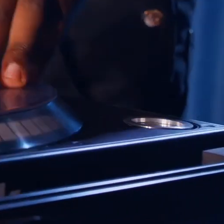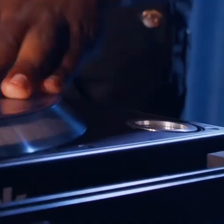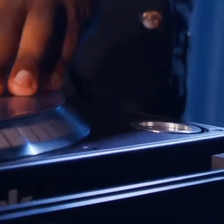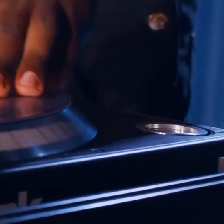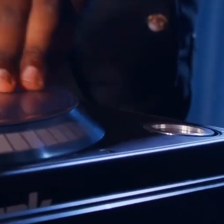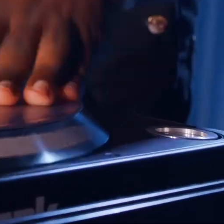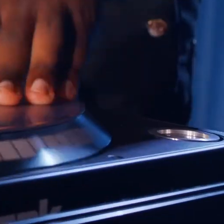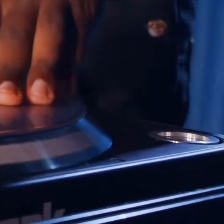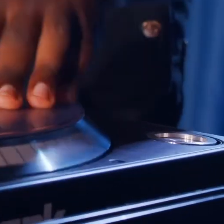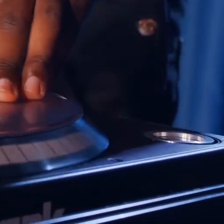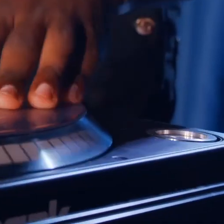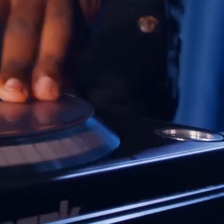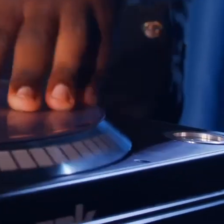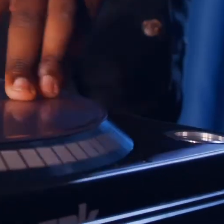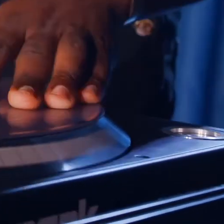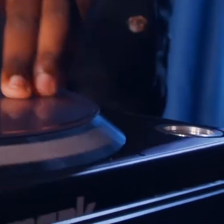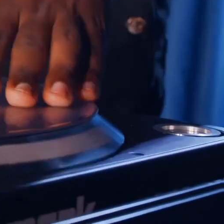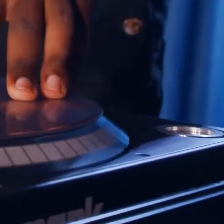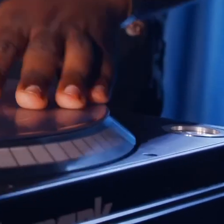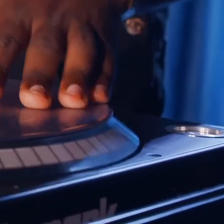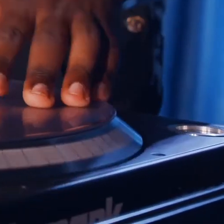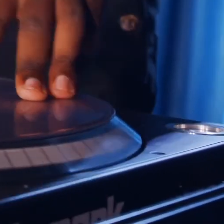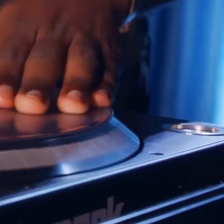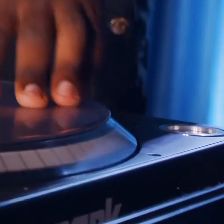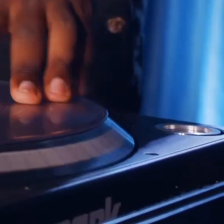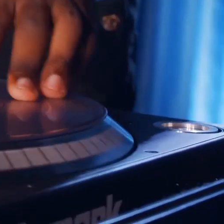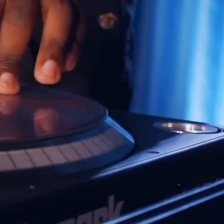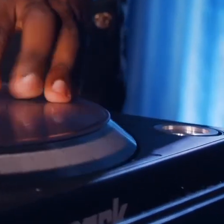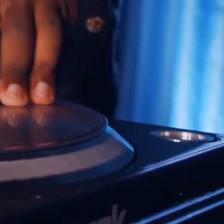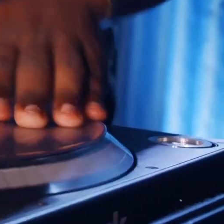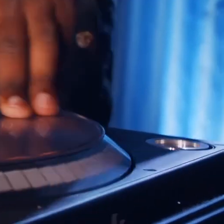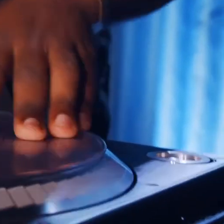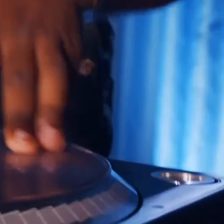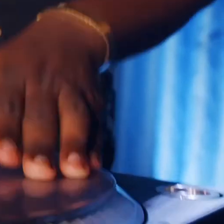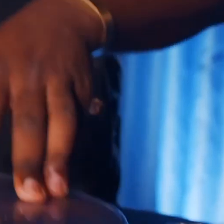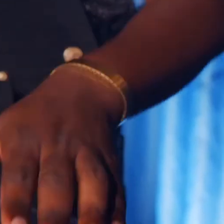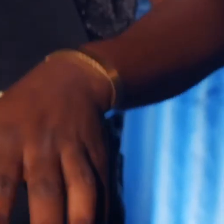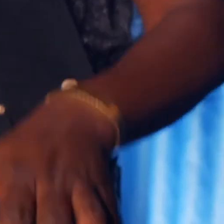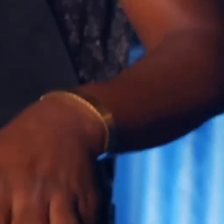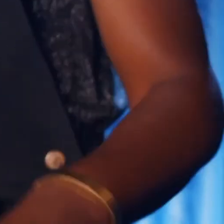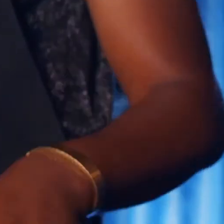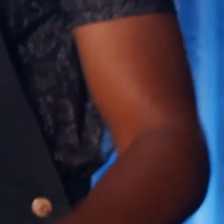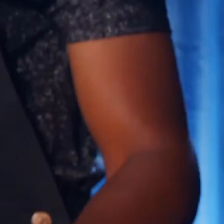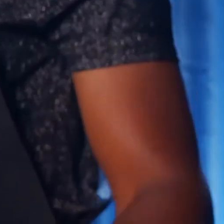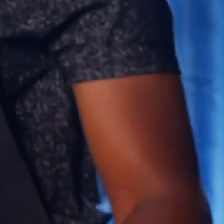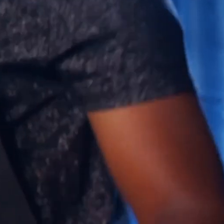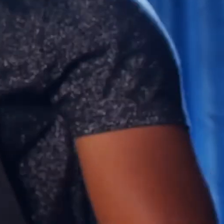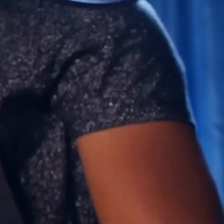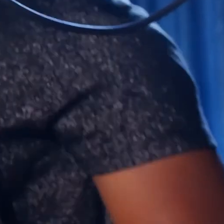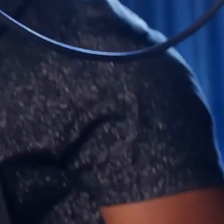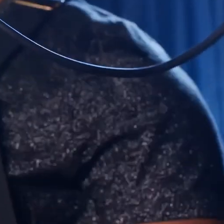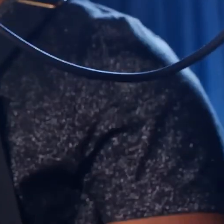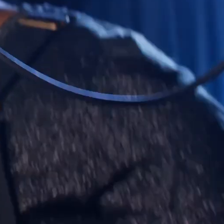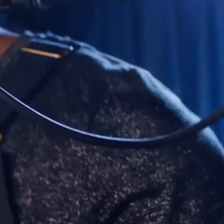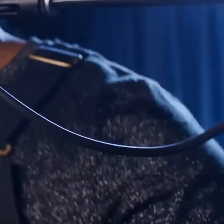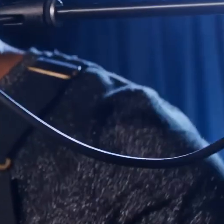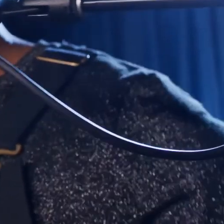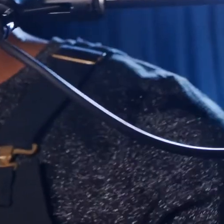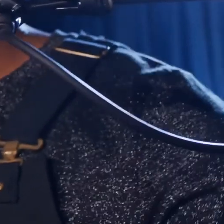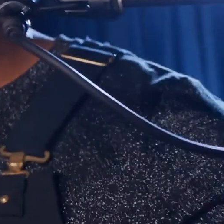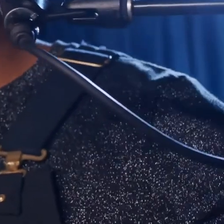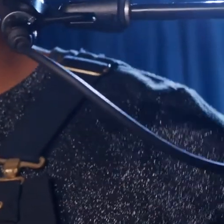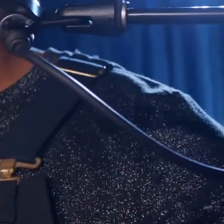Last place I wanted to go, but the job was the job, so I packed 3 shirts and I lingered a minute over which barking iron to